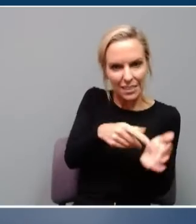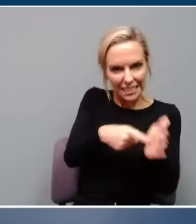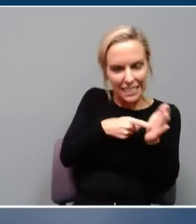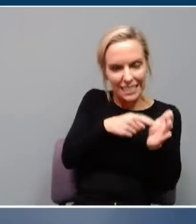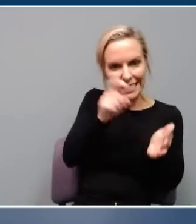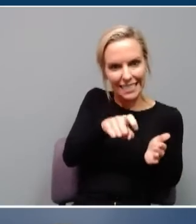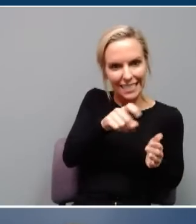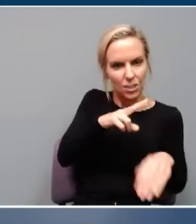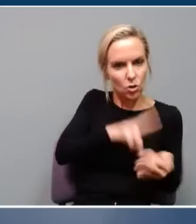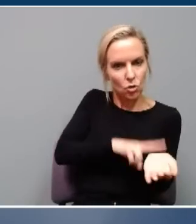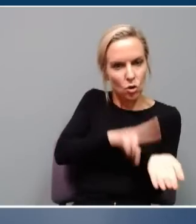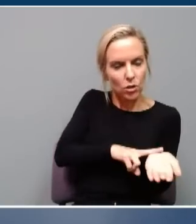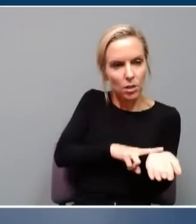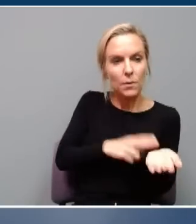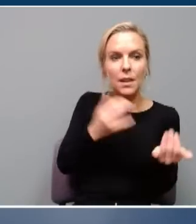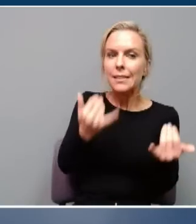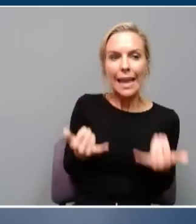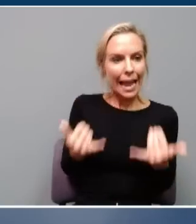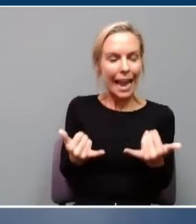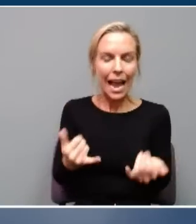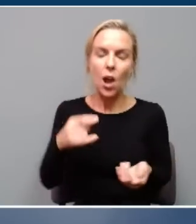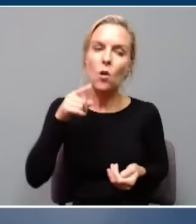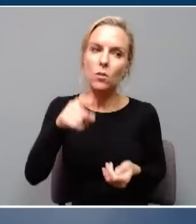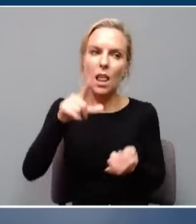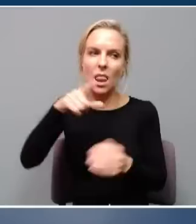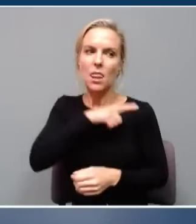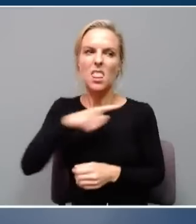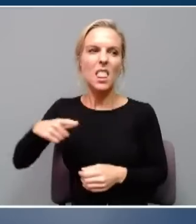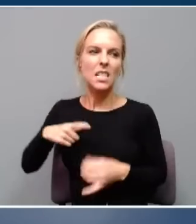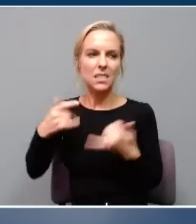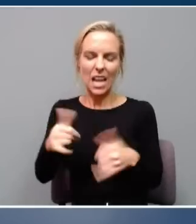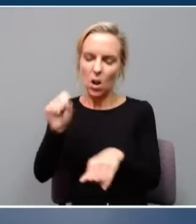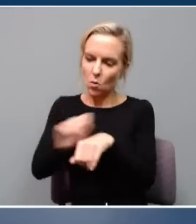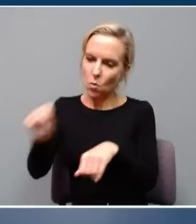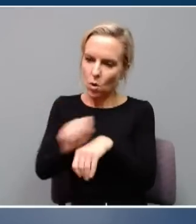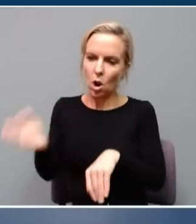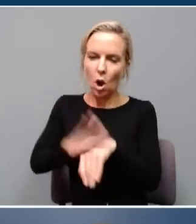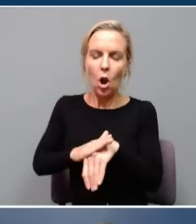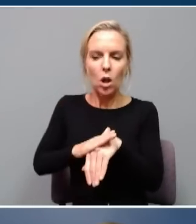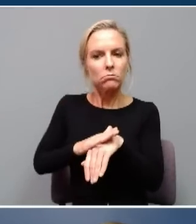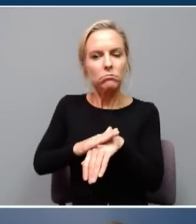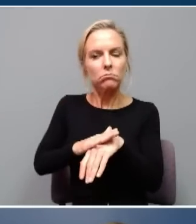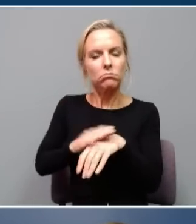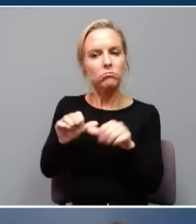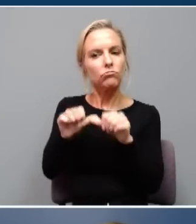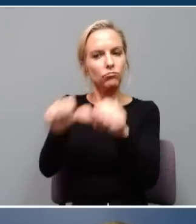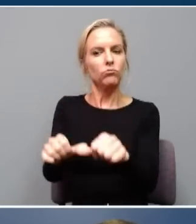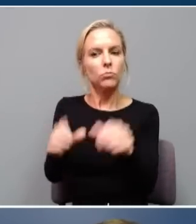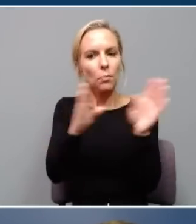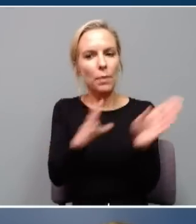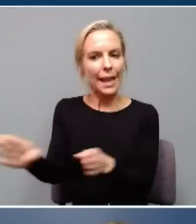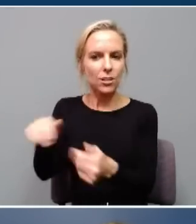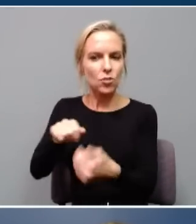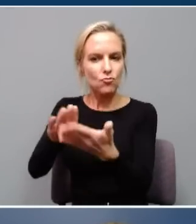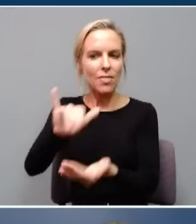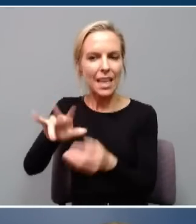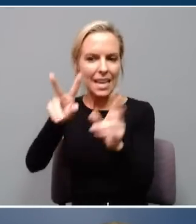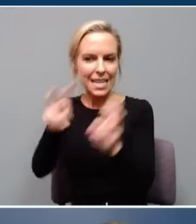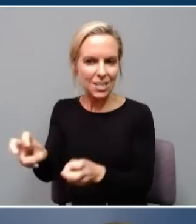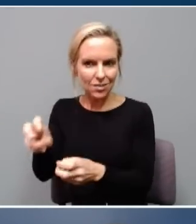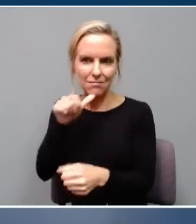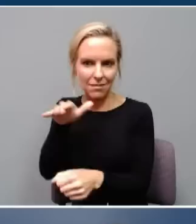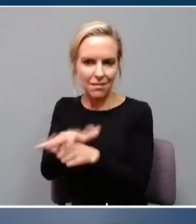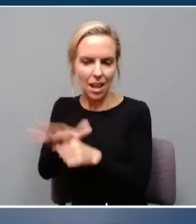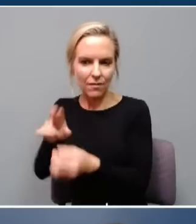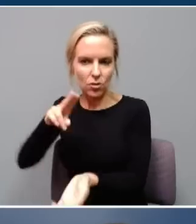working for us is going to work on some long-term plans to address that. But oh my goodness, this is an army of folks